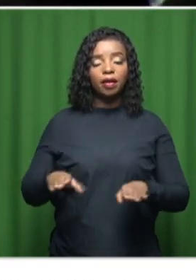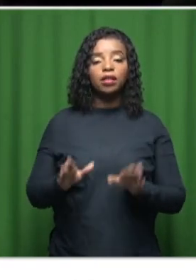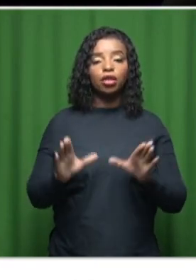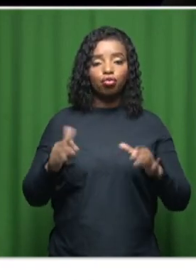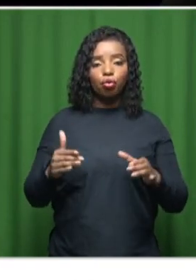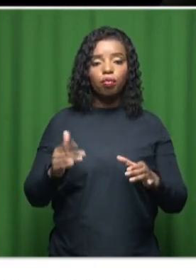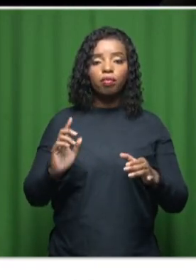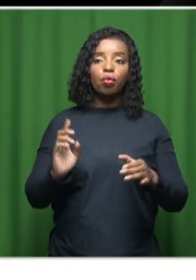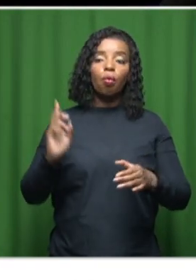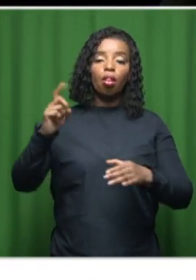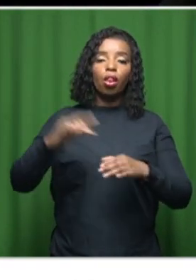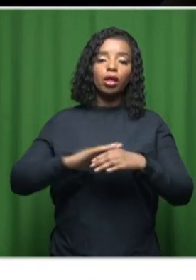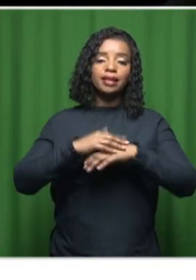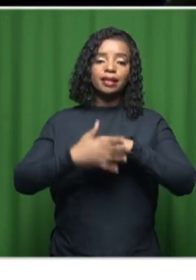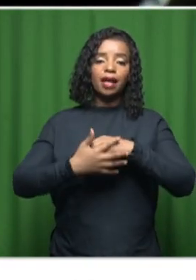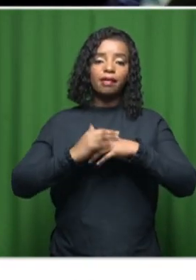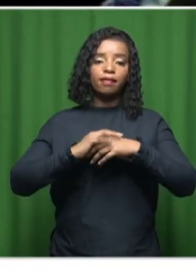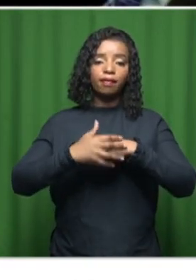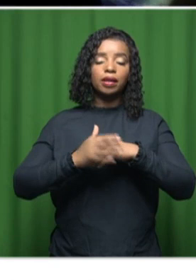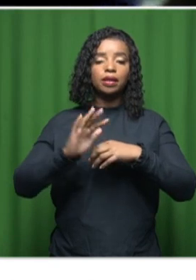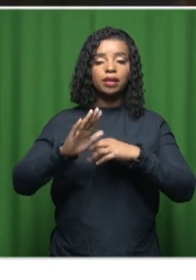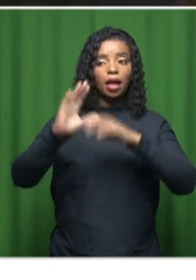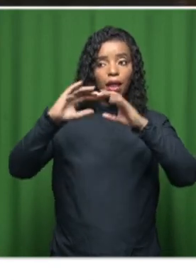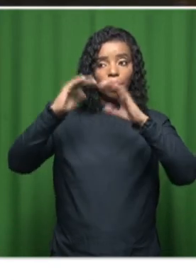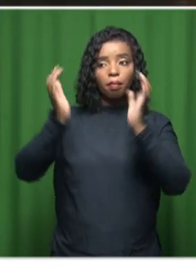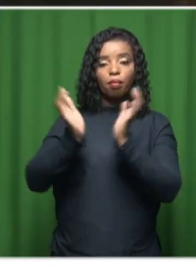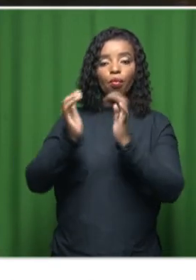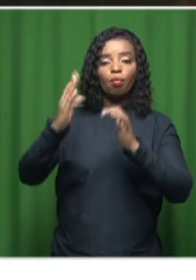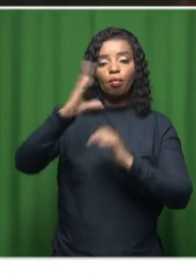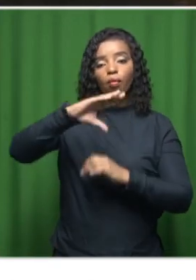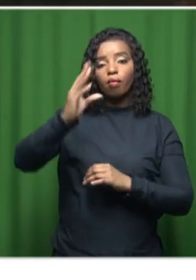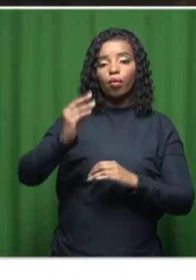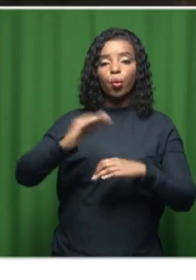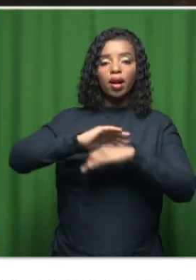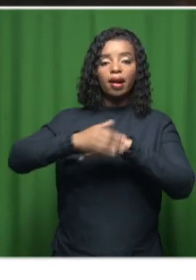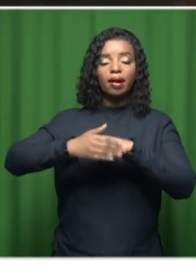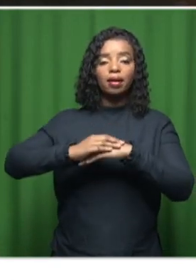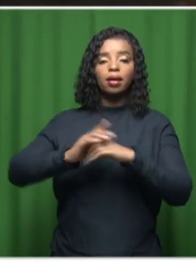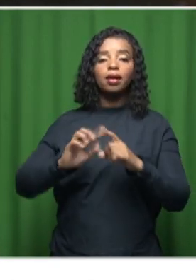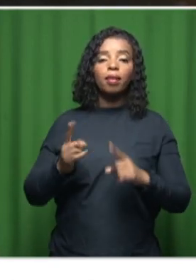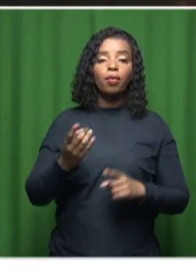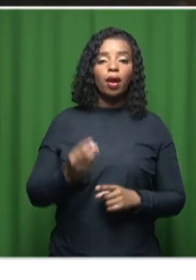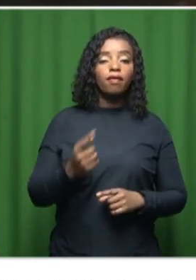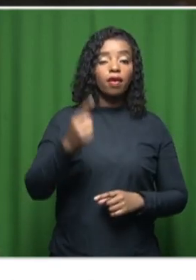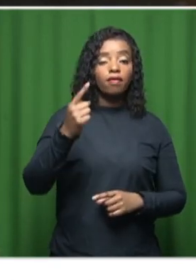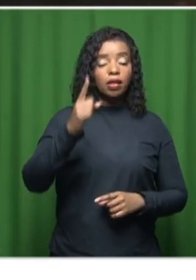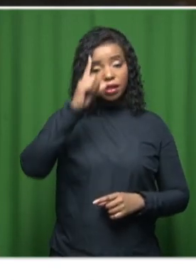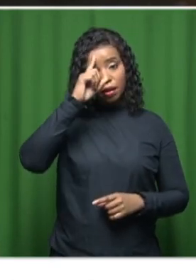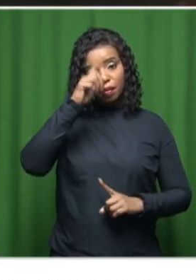surface of the moon. The team will have the first woman and first person of color.